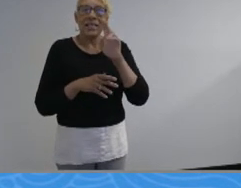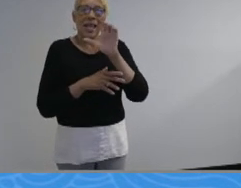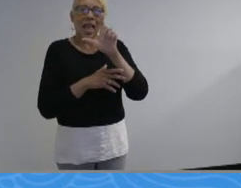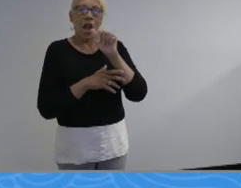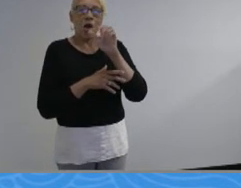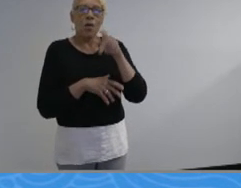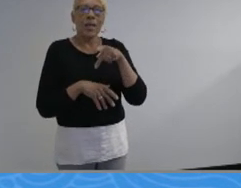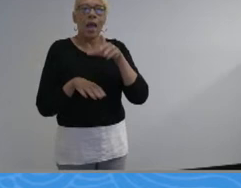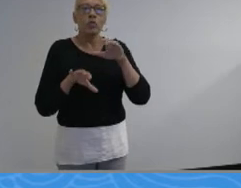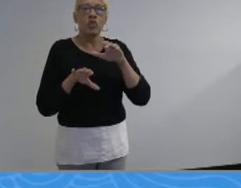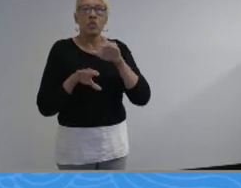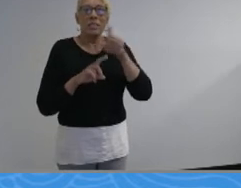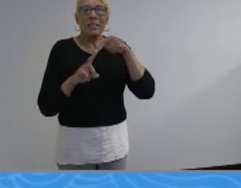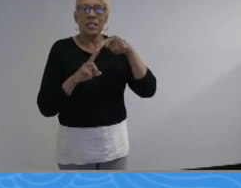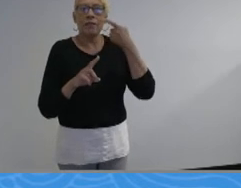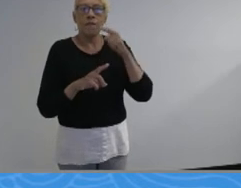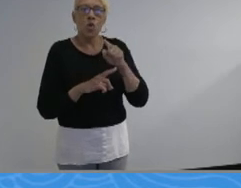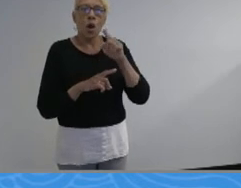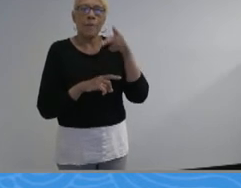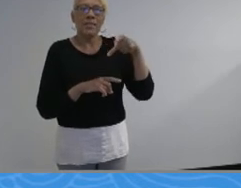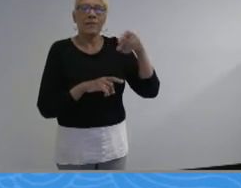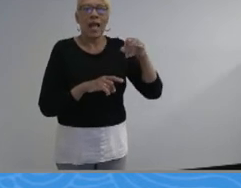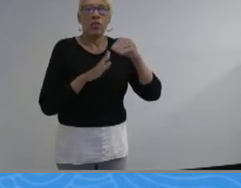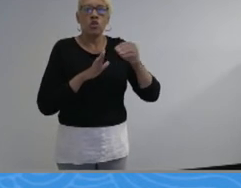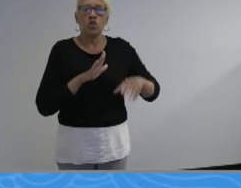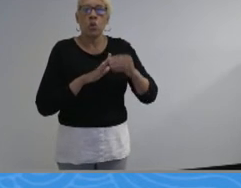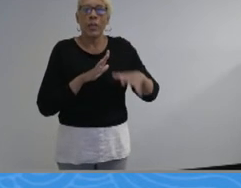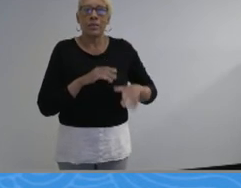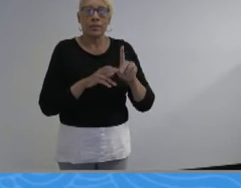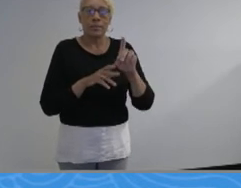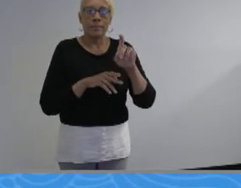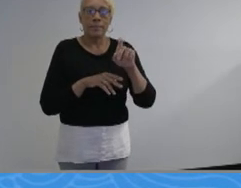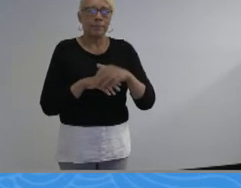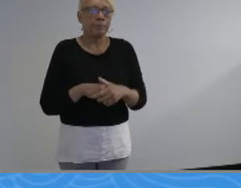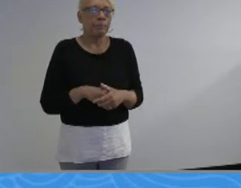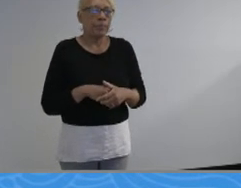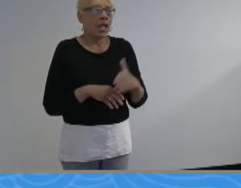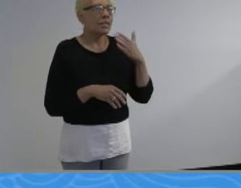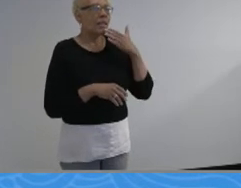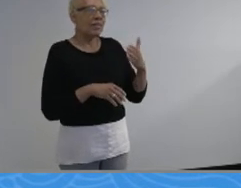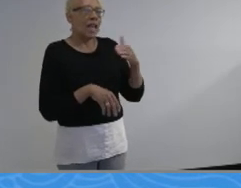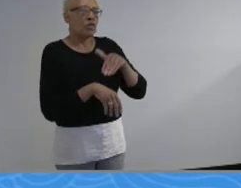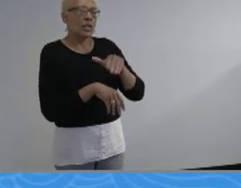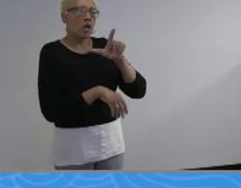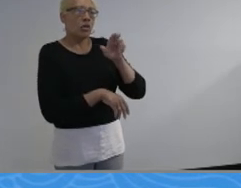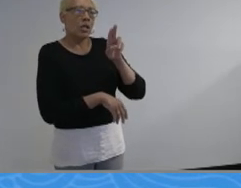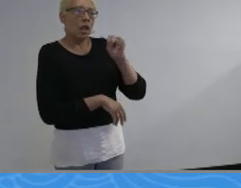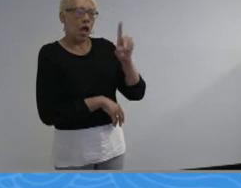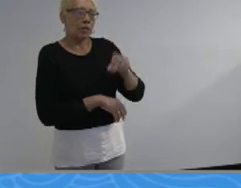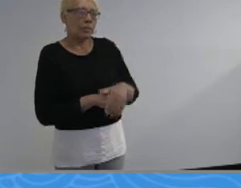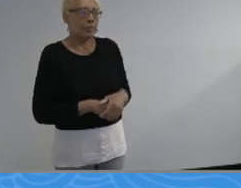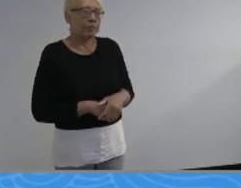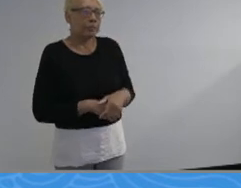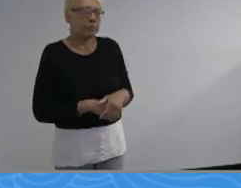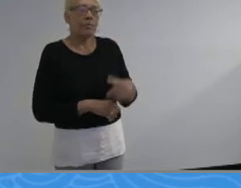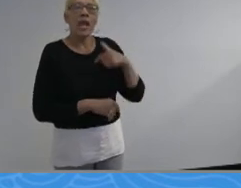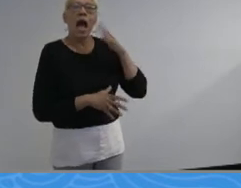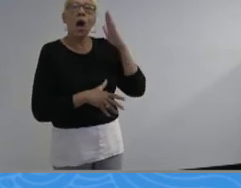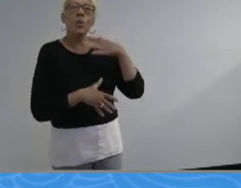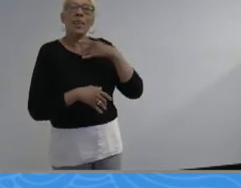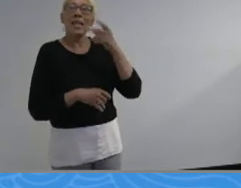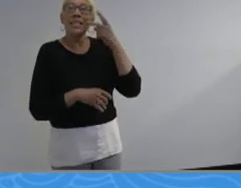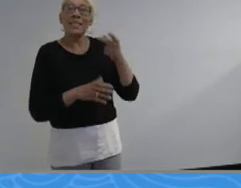of Pacific Islander students? Well, thank you, Dr. Lund. I would like to see the